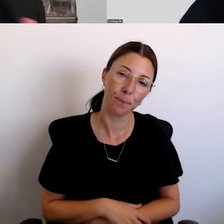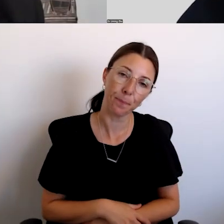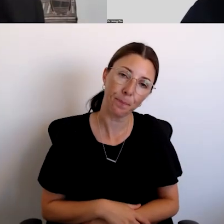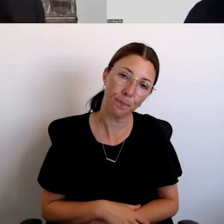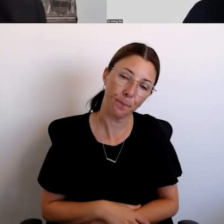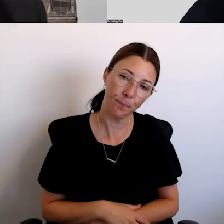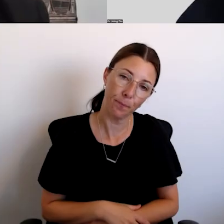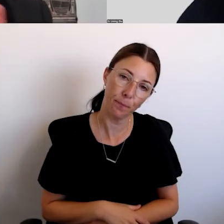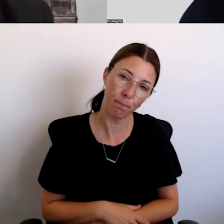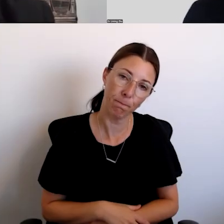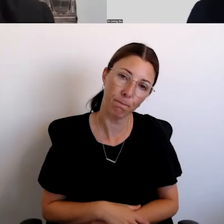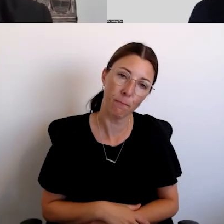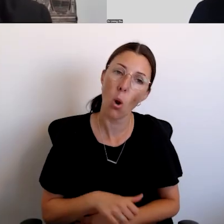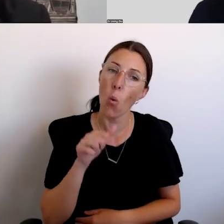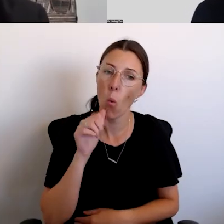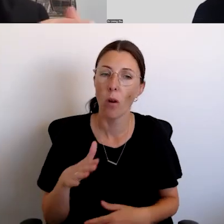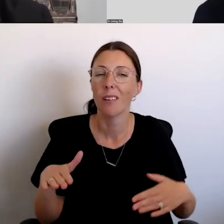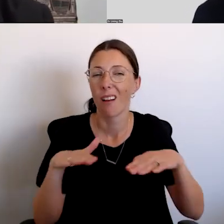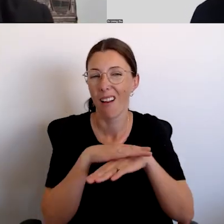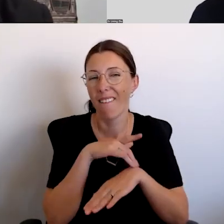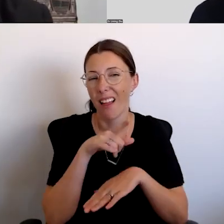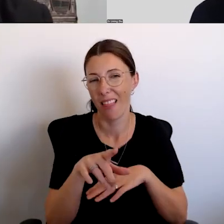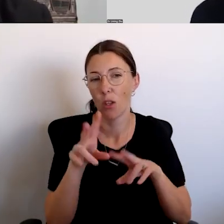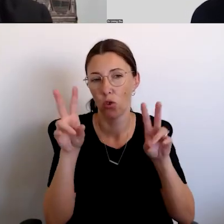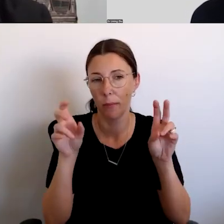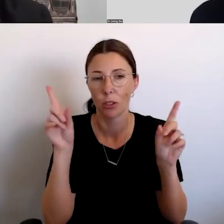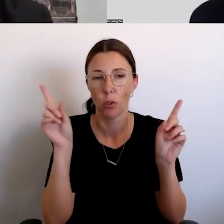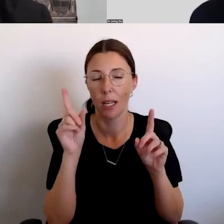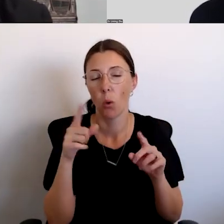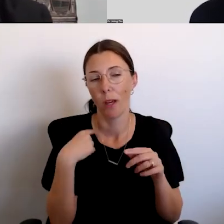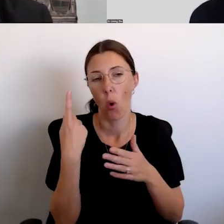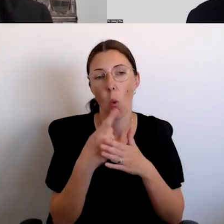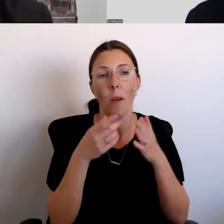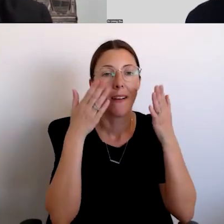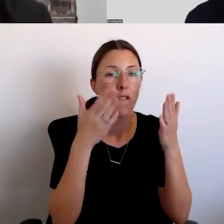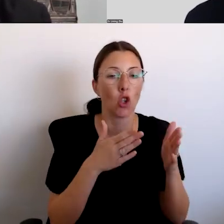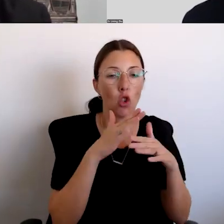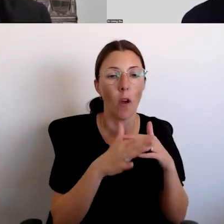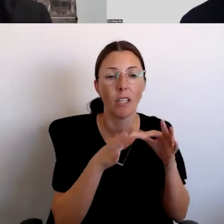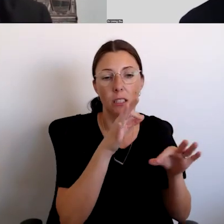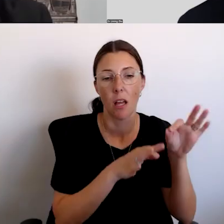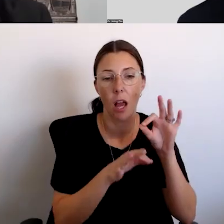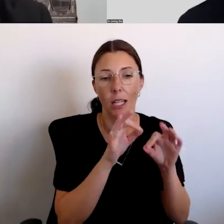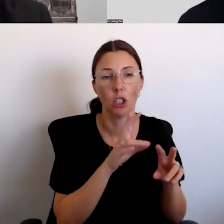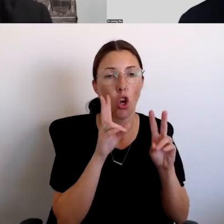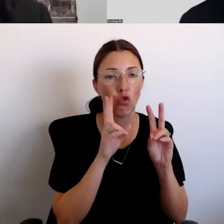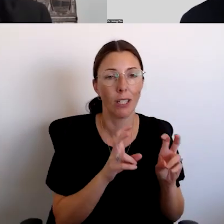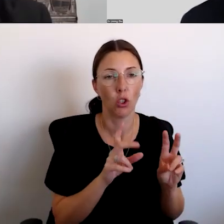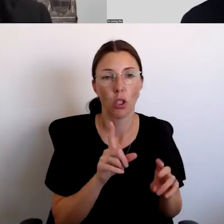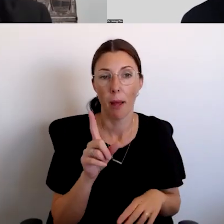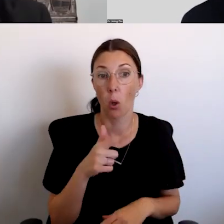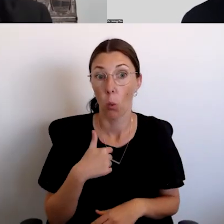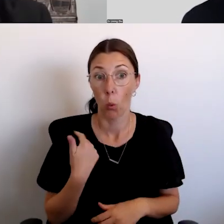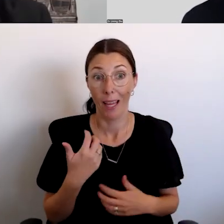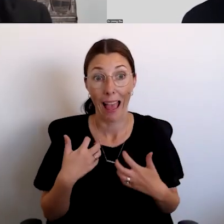a topic we're covering today. Obviously, we've come at this very much from the sort of science research perspective. But what we're very keen to do is